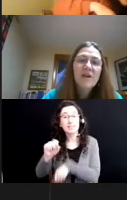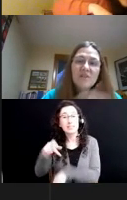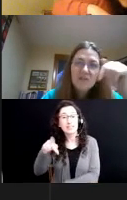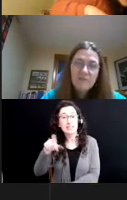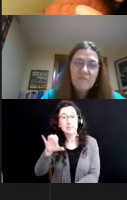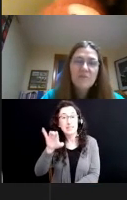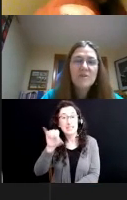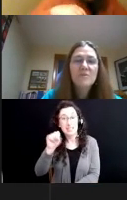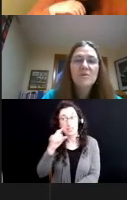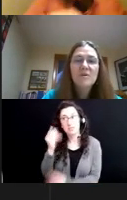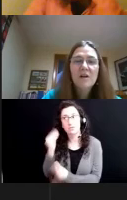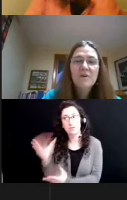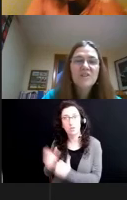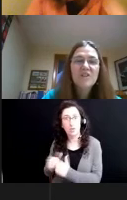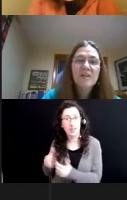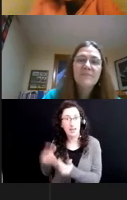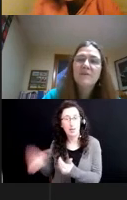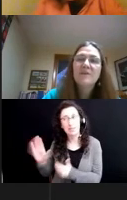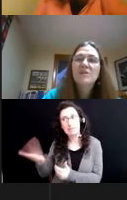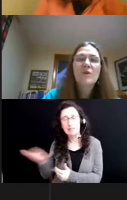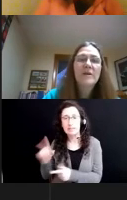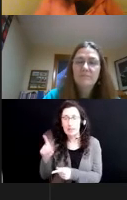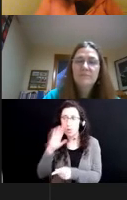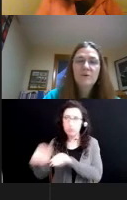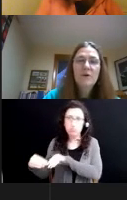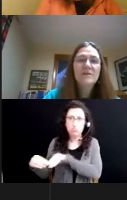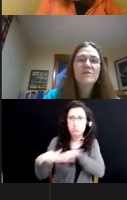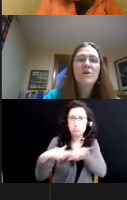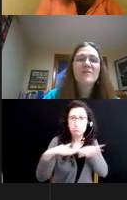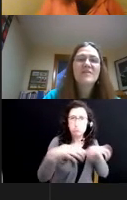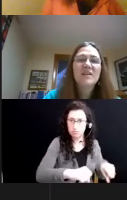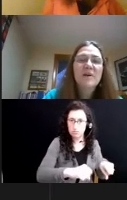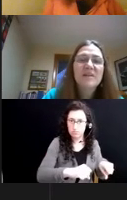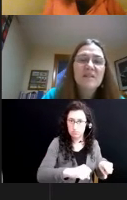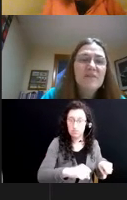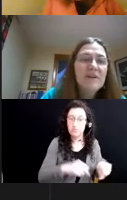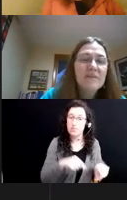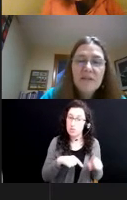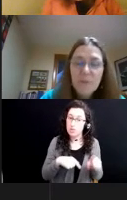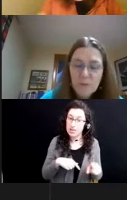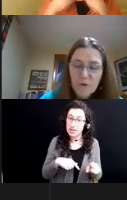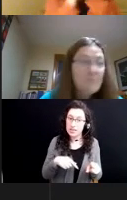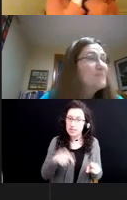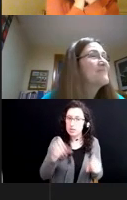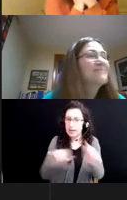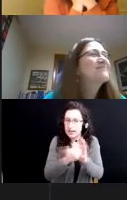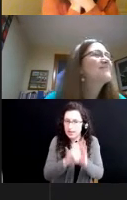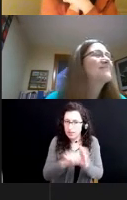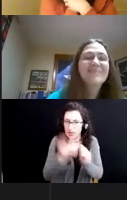drier locations due to deeper rooted, tolerates shading. It's a great grass to grow, and this is how you might identify it. I better move